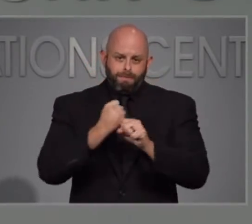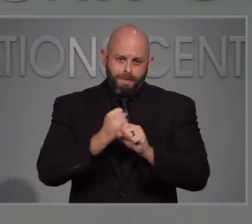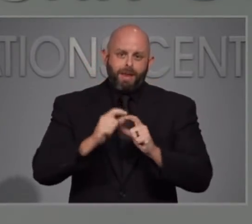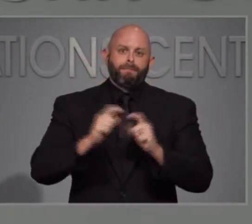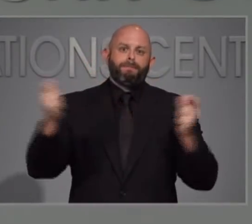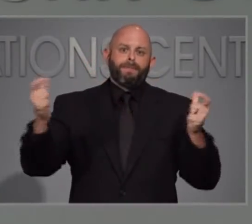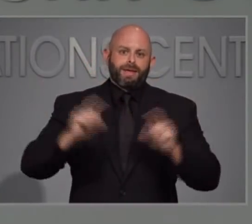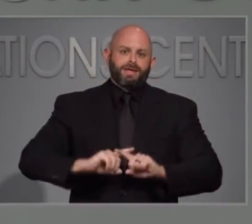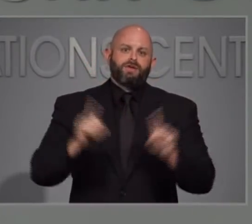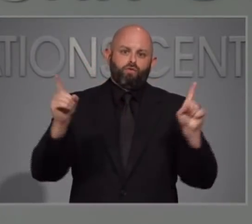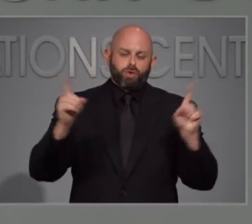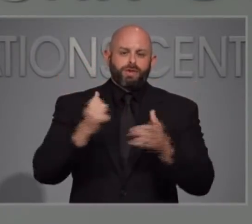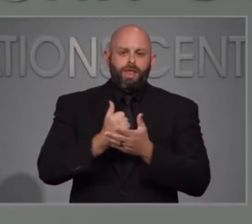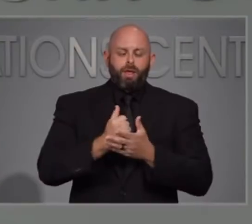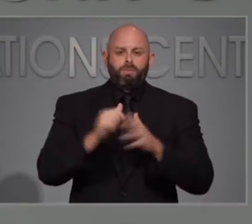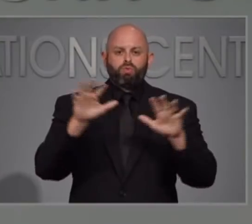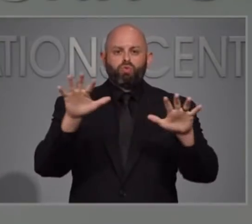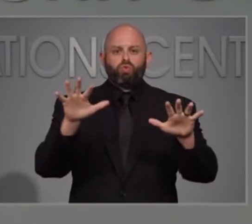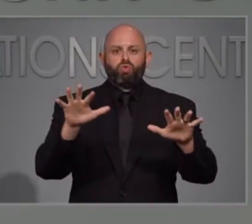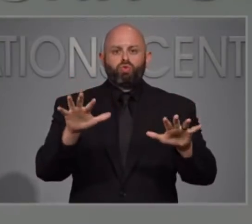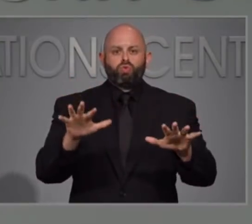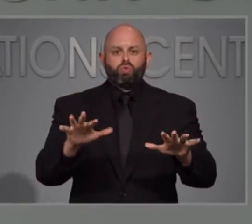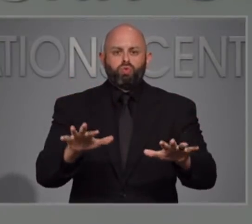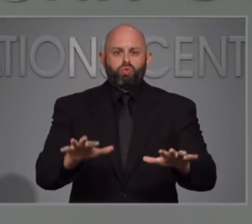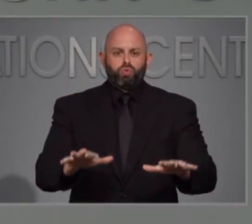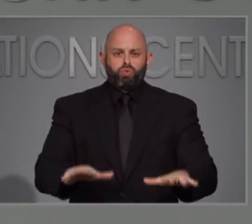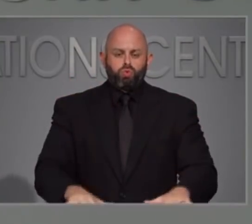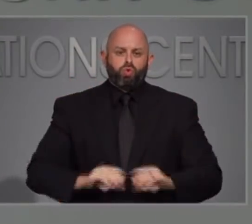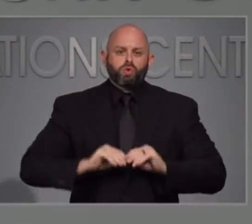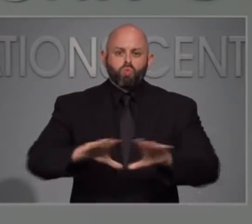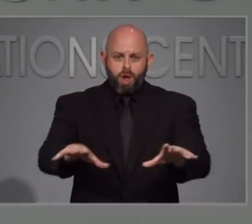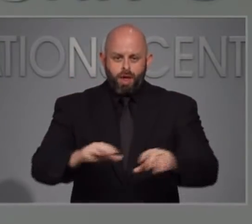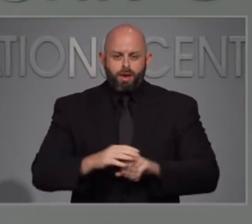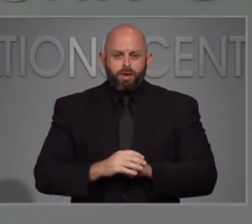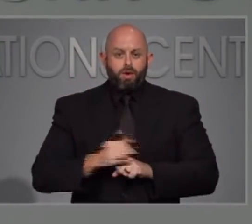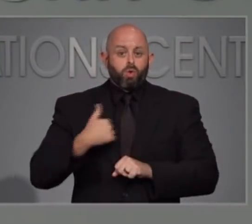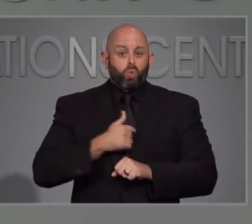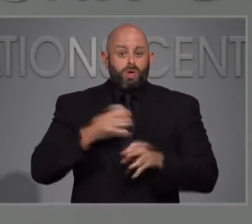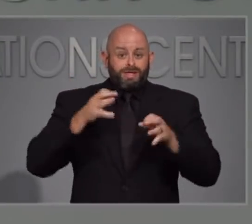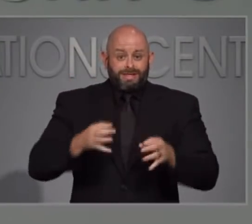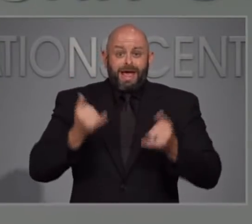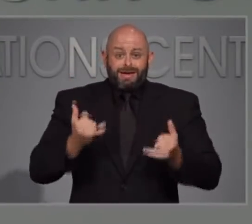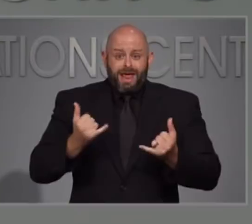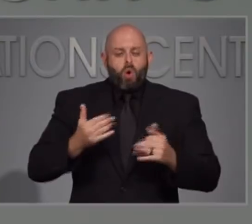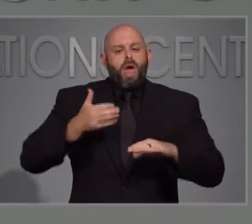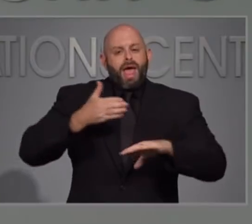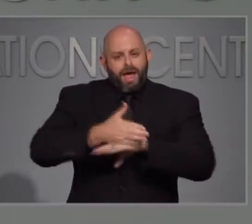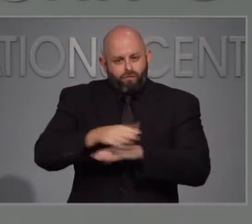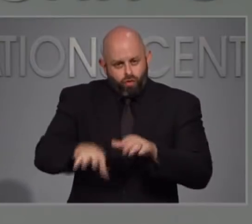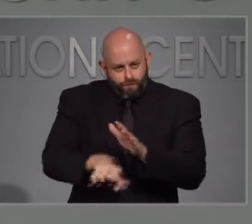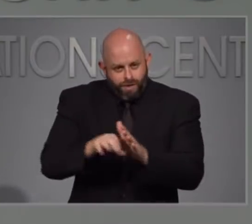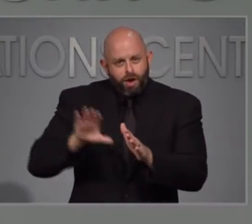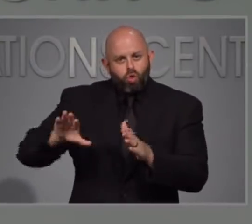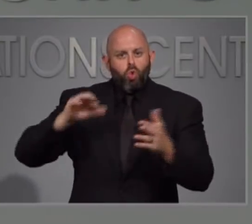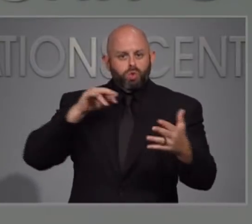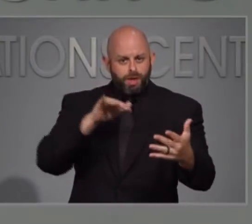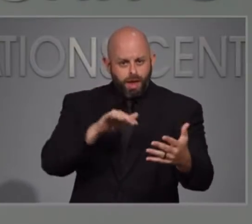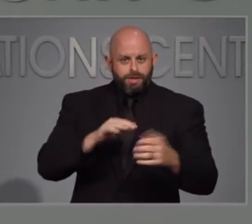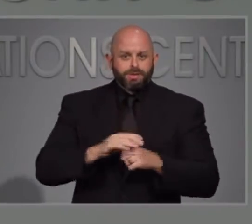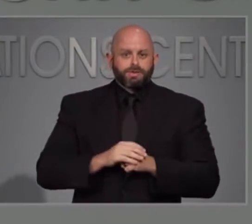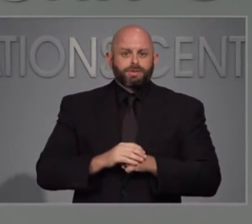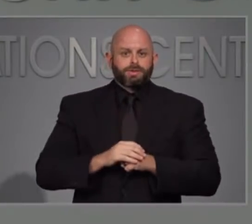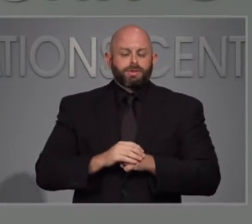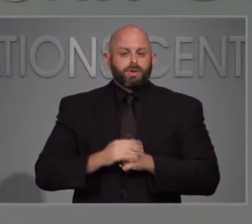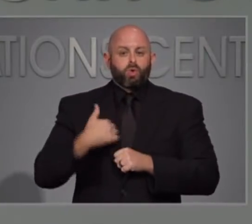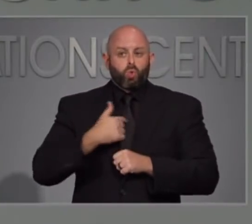real difference in slowing the spread of the virus. And so we made the decision now that instead of strongly recommending them, we were